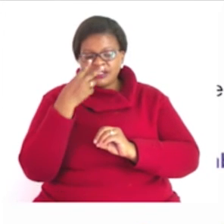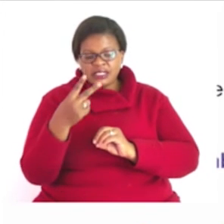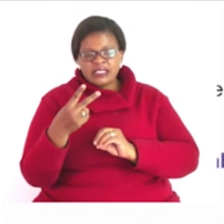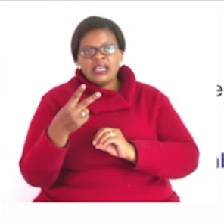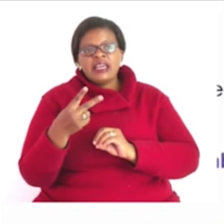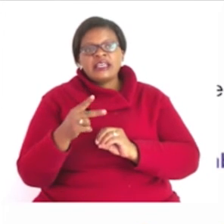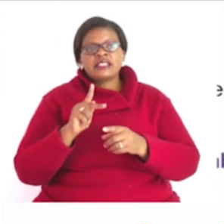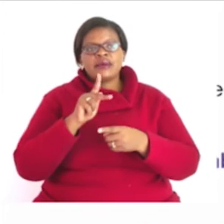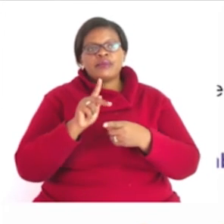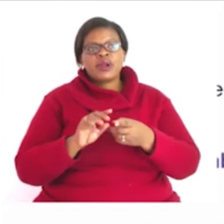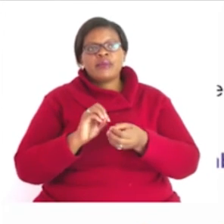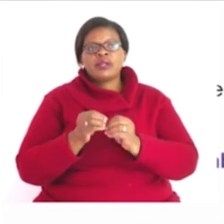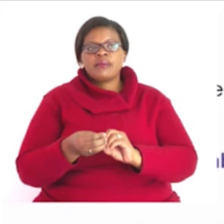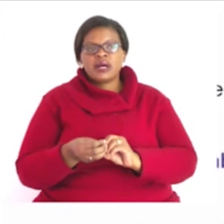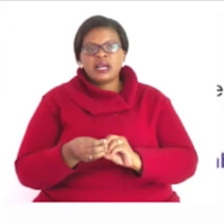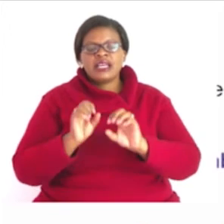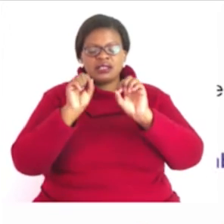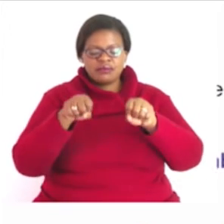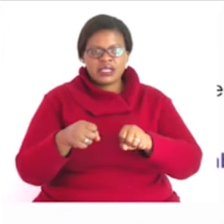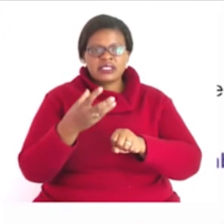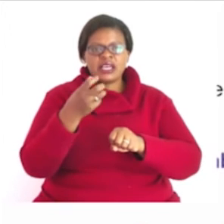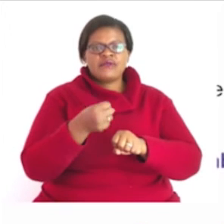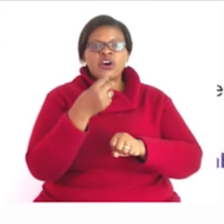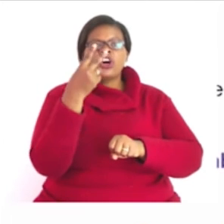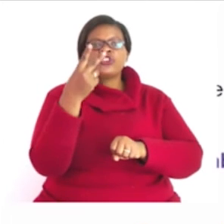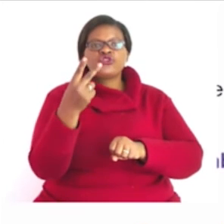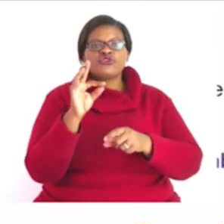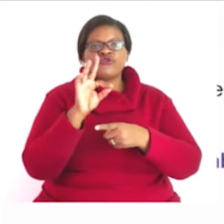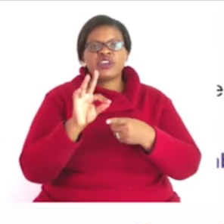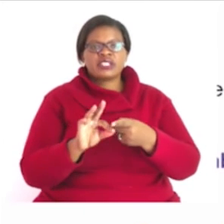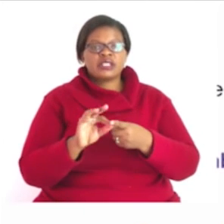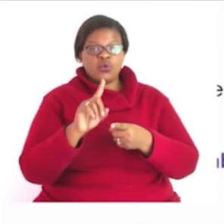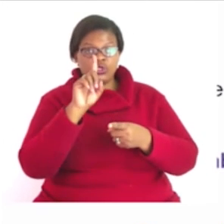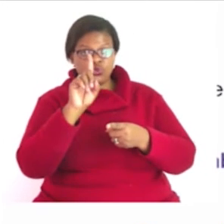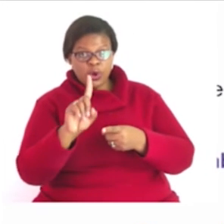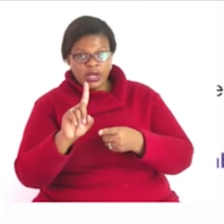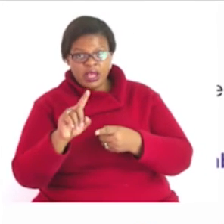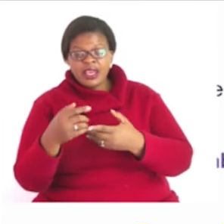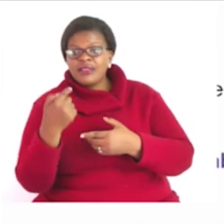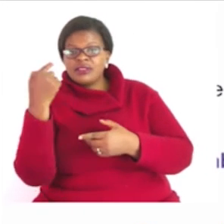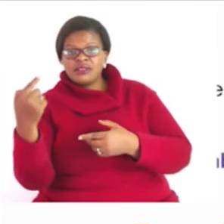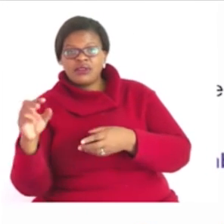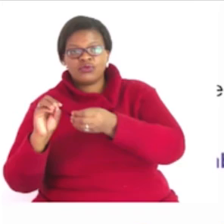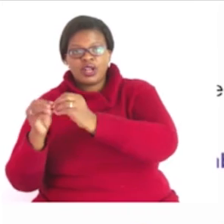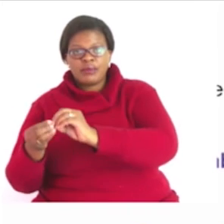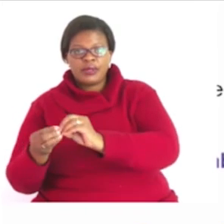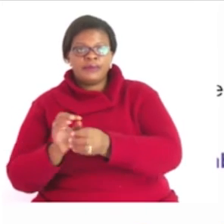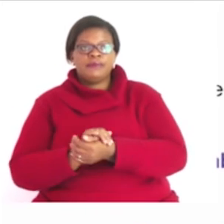number, it must have 2 factors, which is 1 and that number